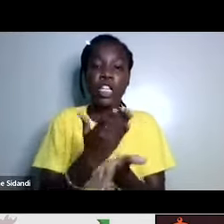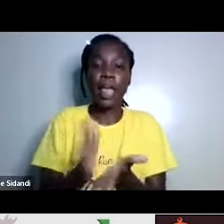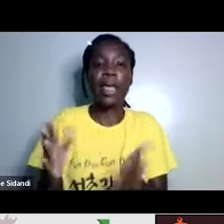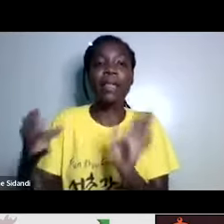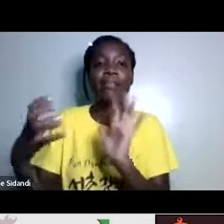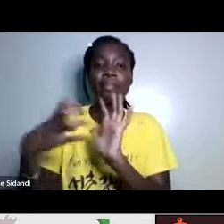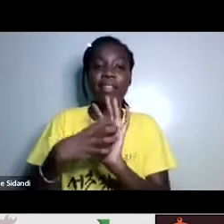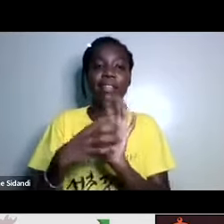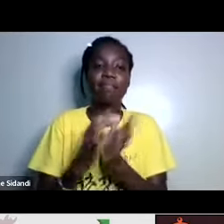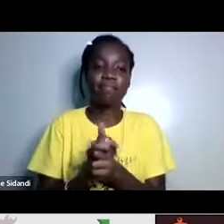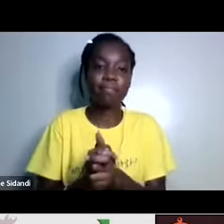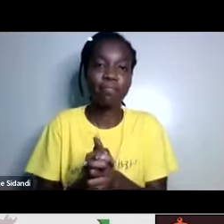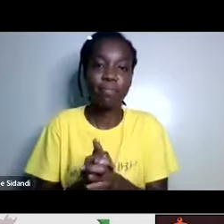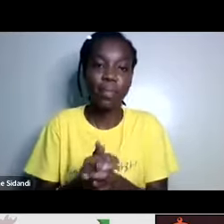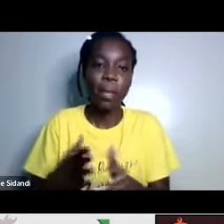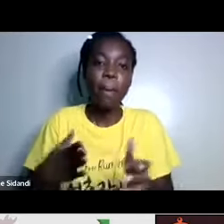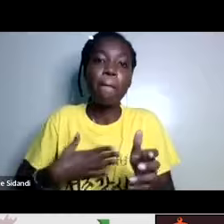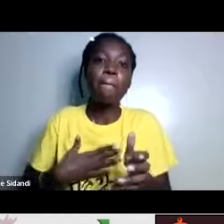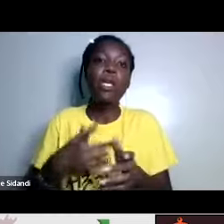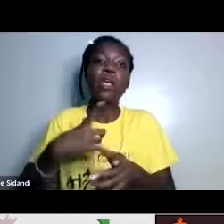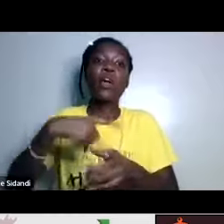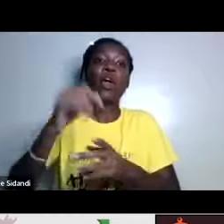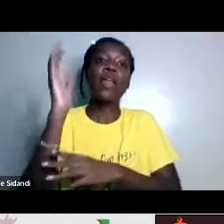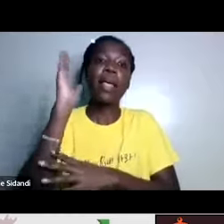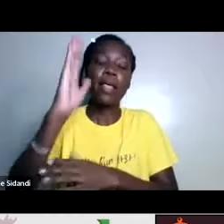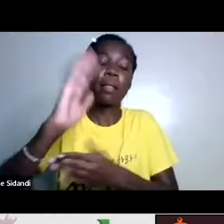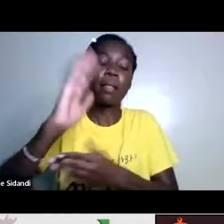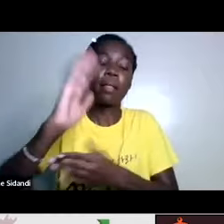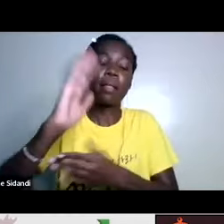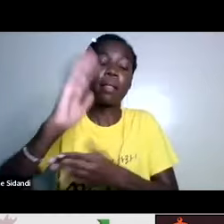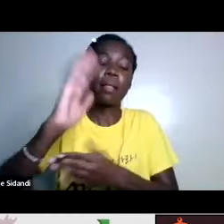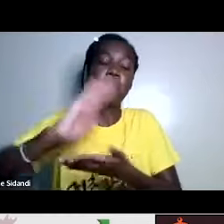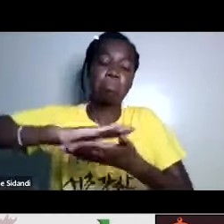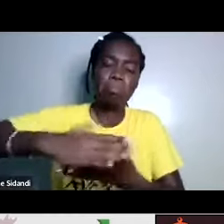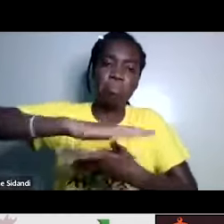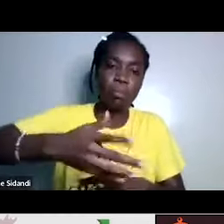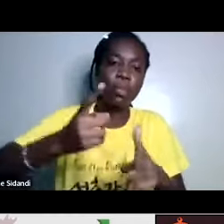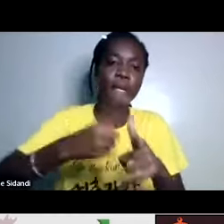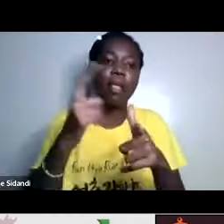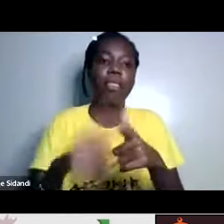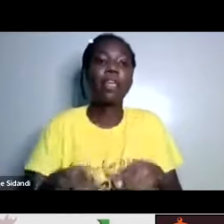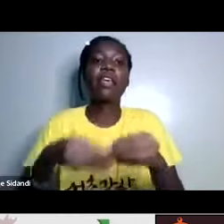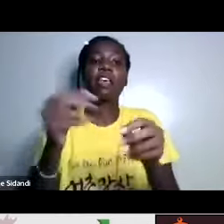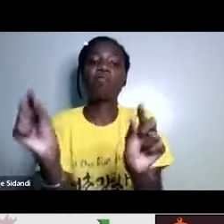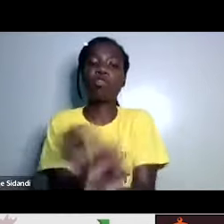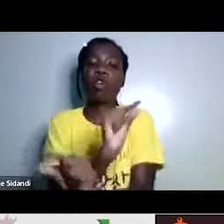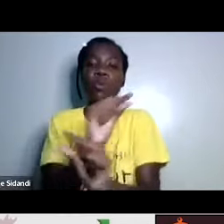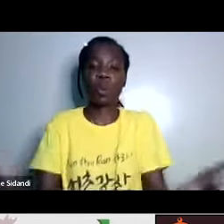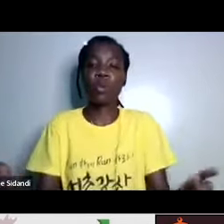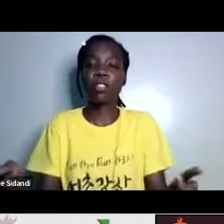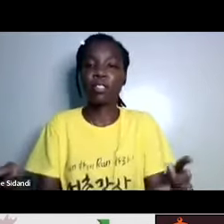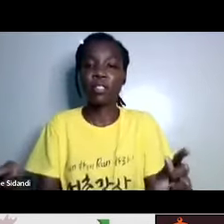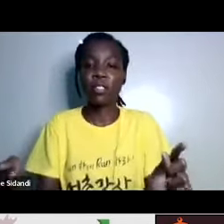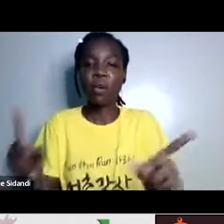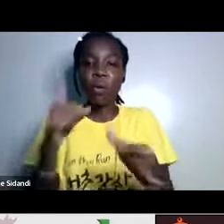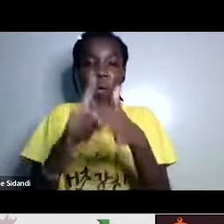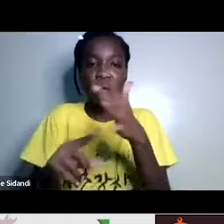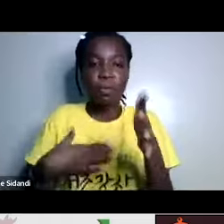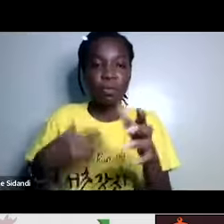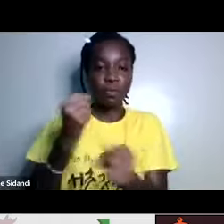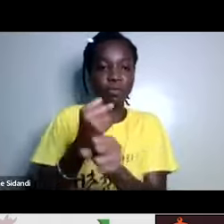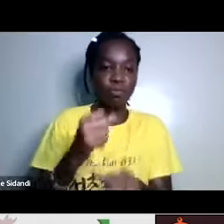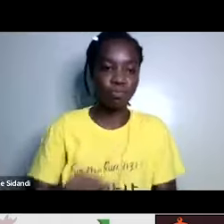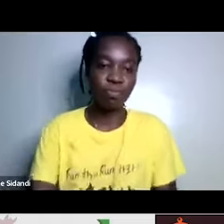just go side by slide and then just give you a brief on what I have in store for you guys.